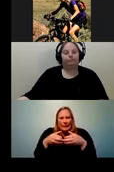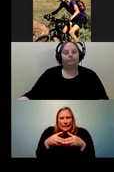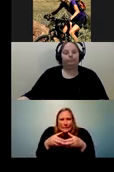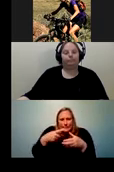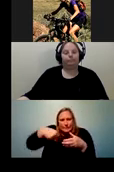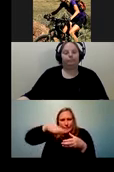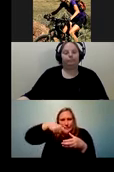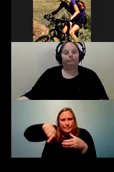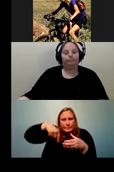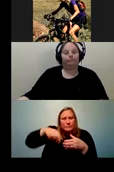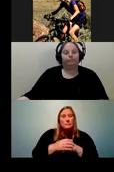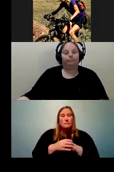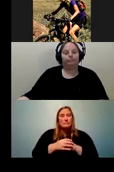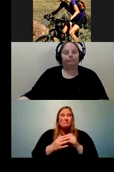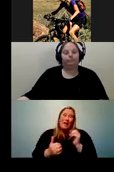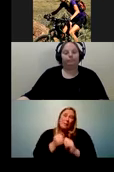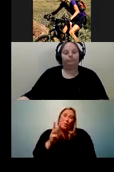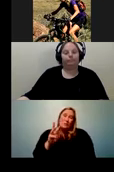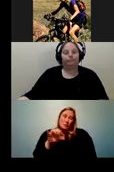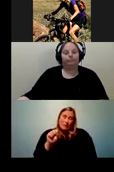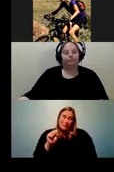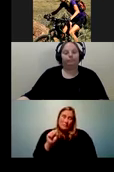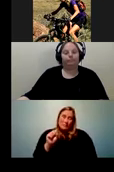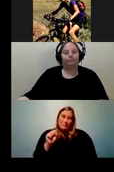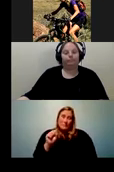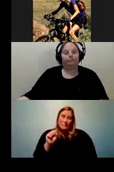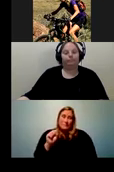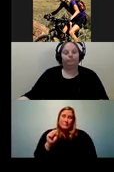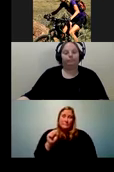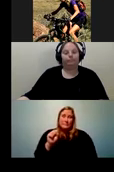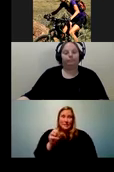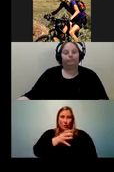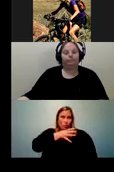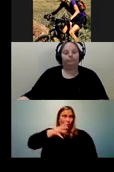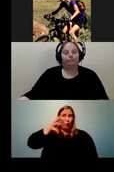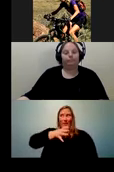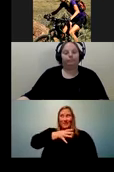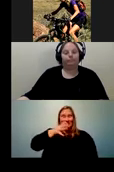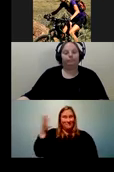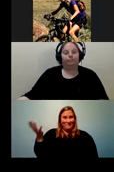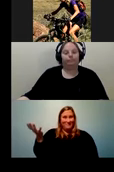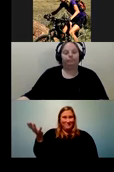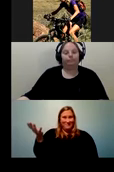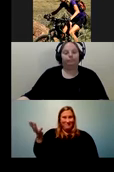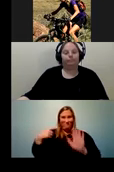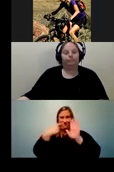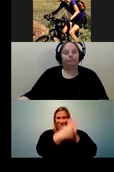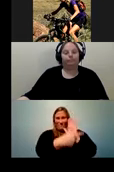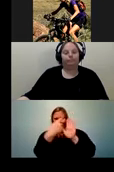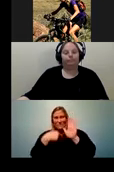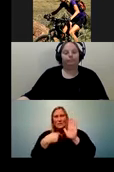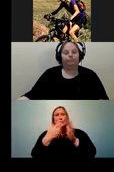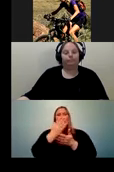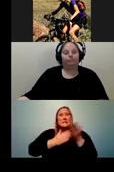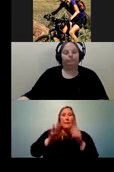And then, of course, most of Wisconsin is fairly rural. So you're going to have small areas where you're working